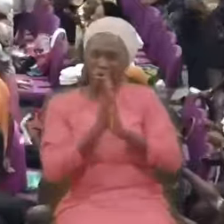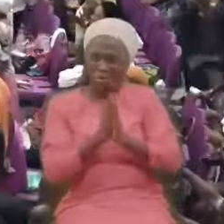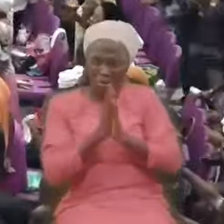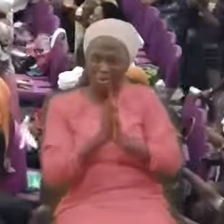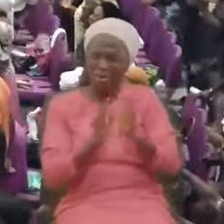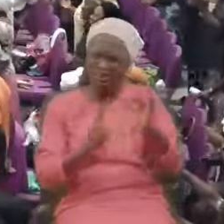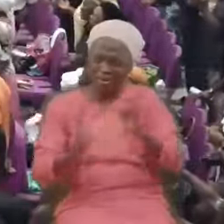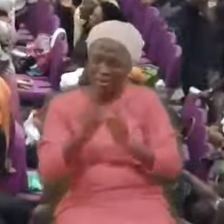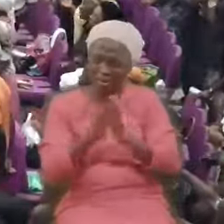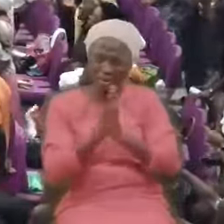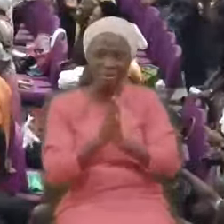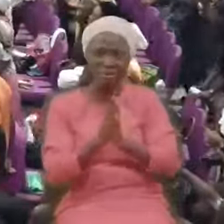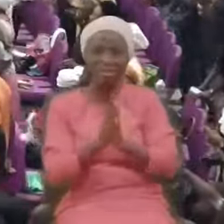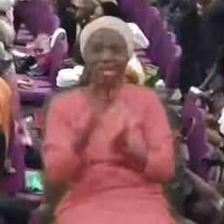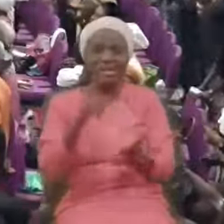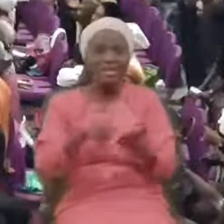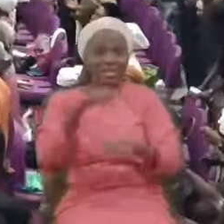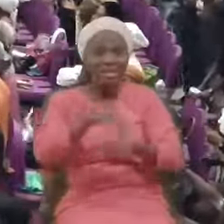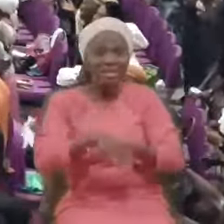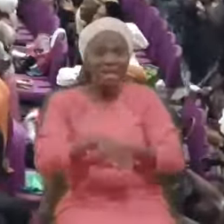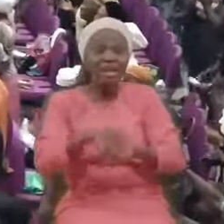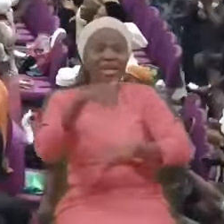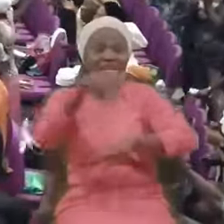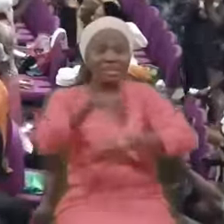Tonight is a night of breaking yoke.